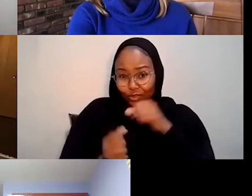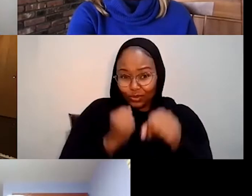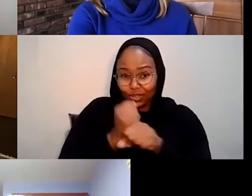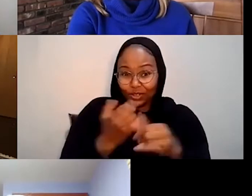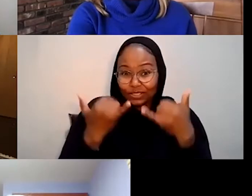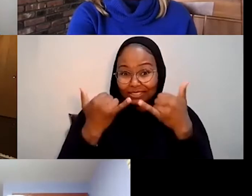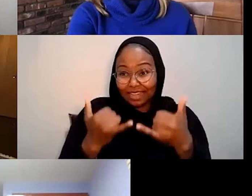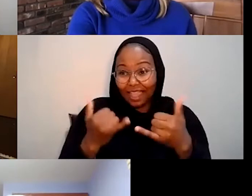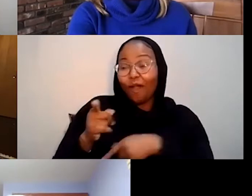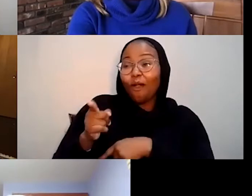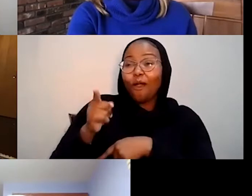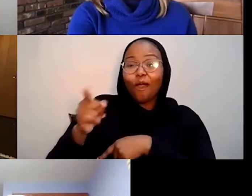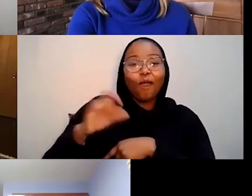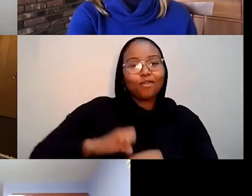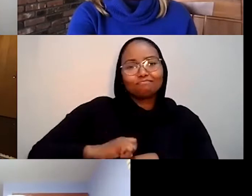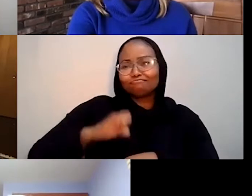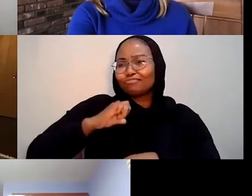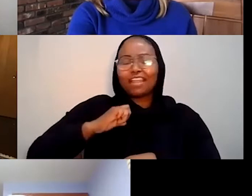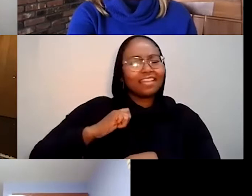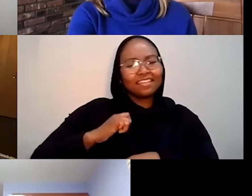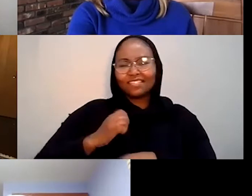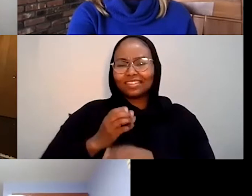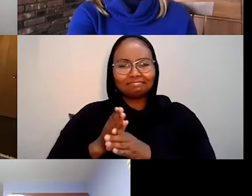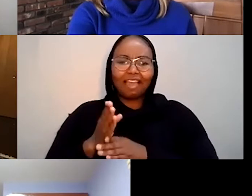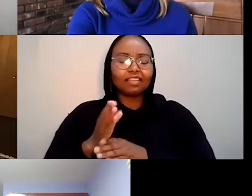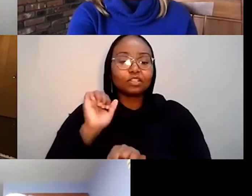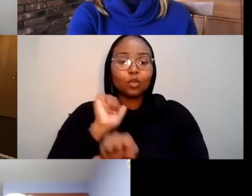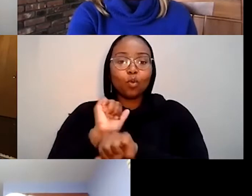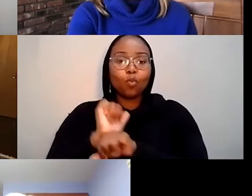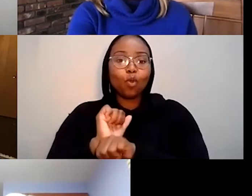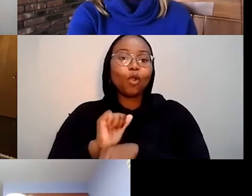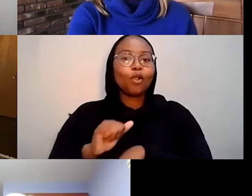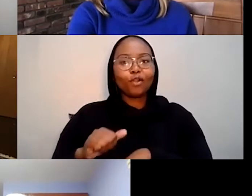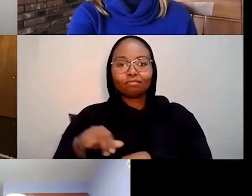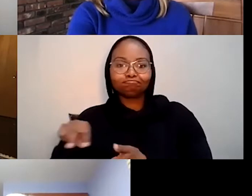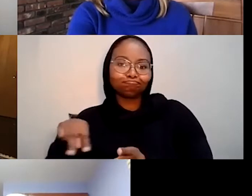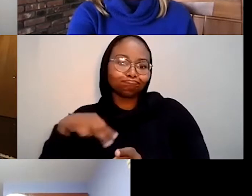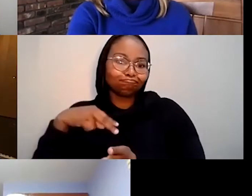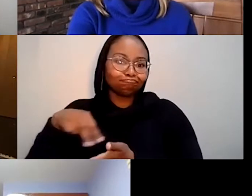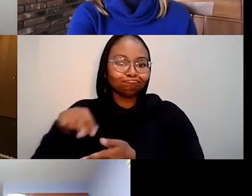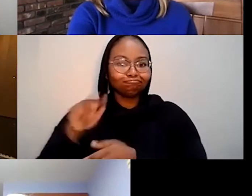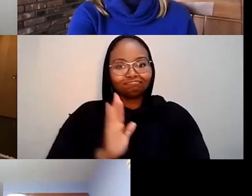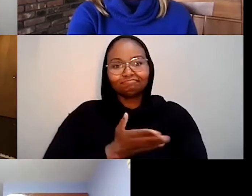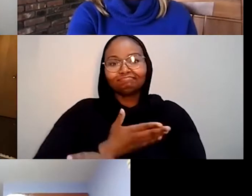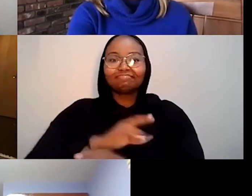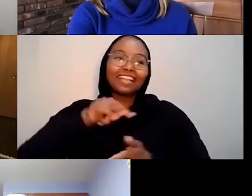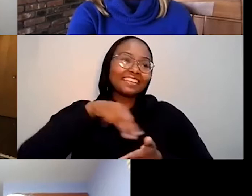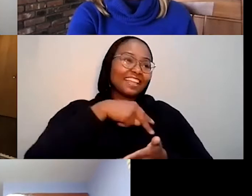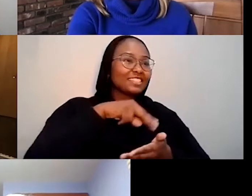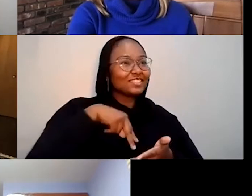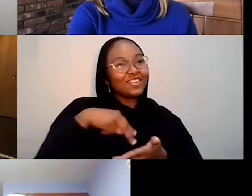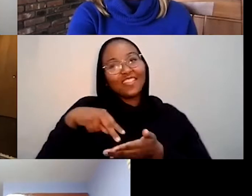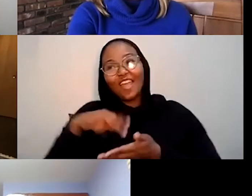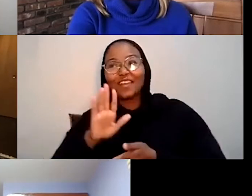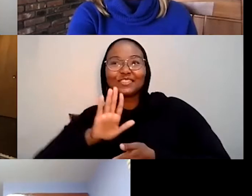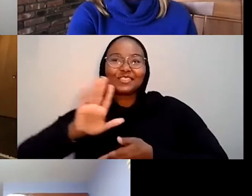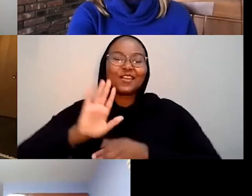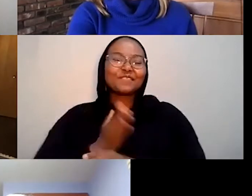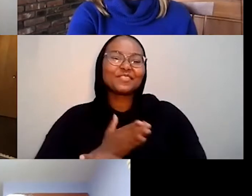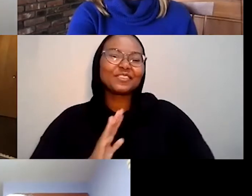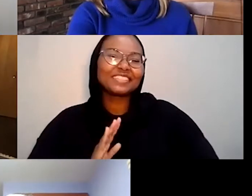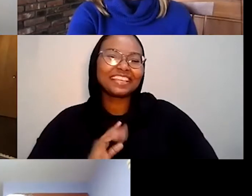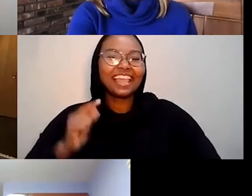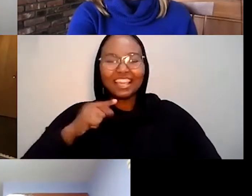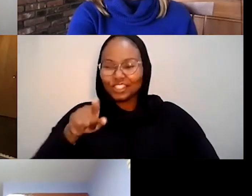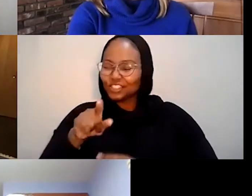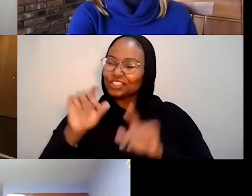been enjoying Mona's brave and talented work and often danced around the house to her songs. She continues to